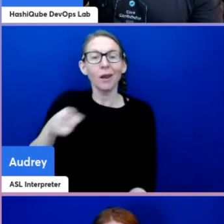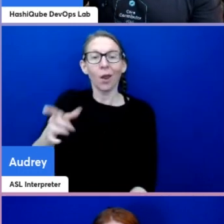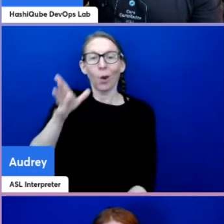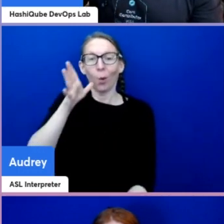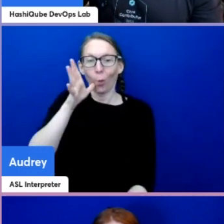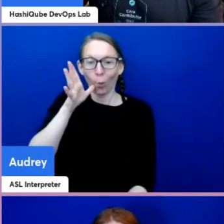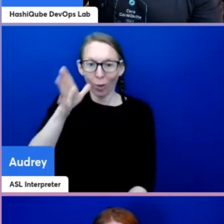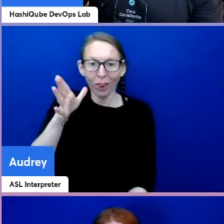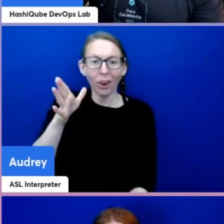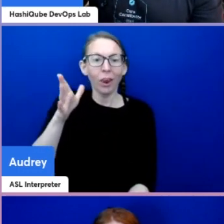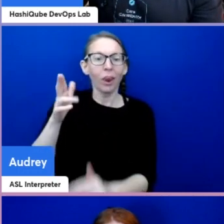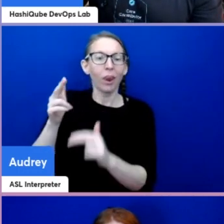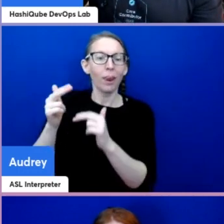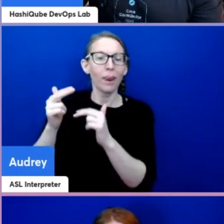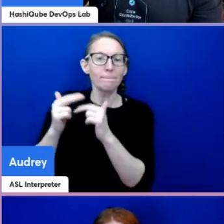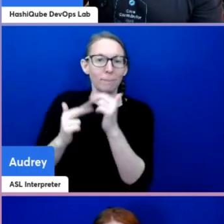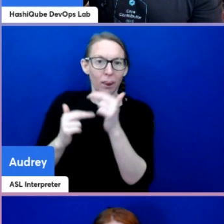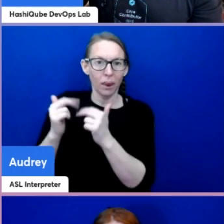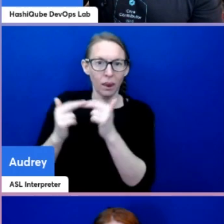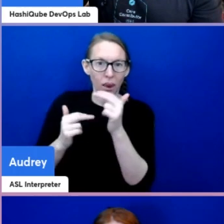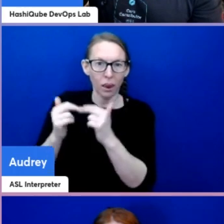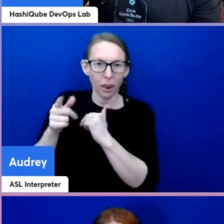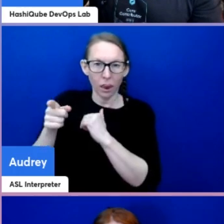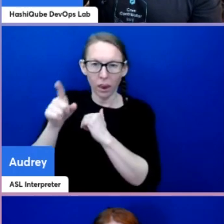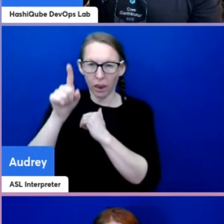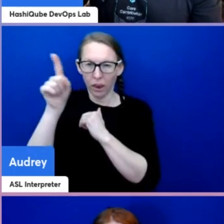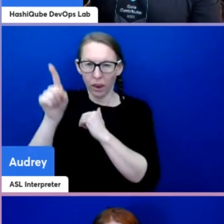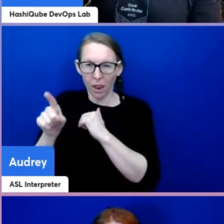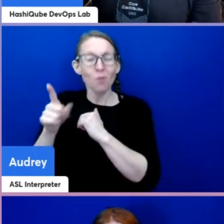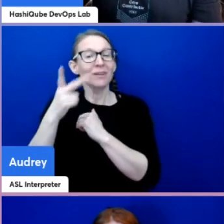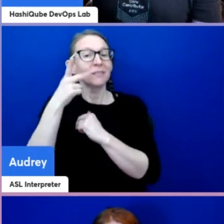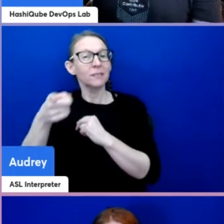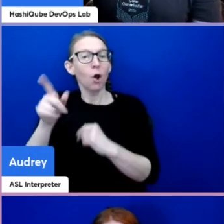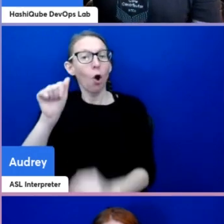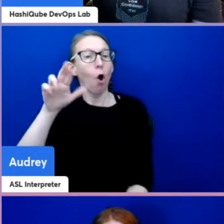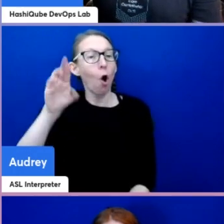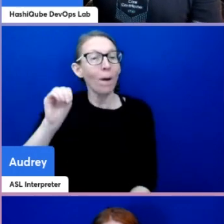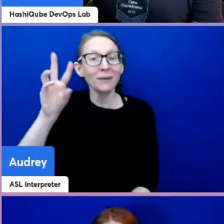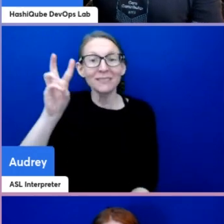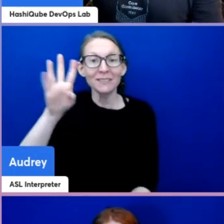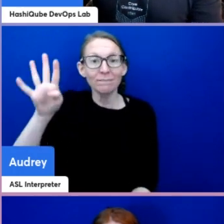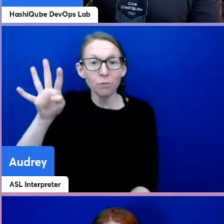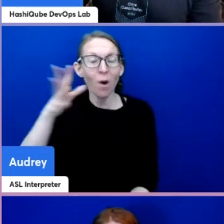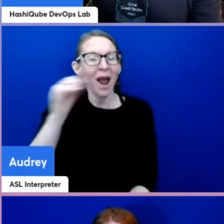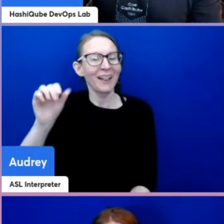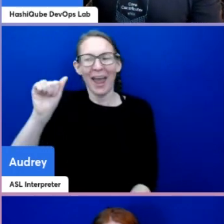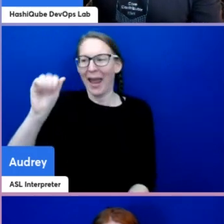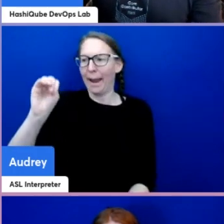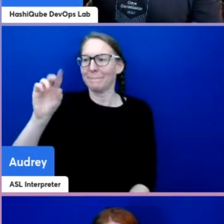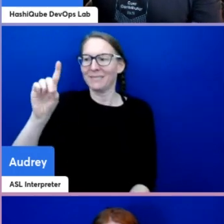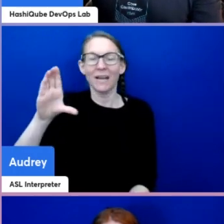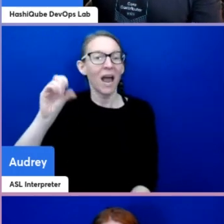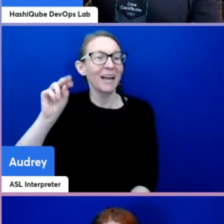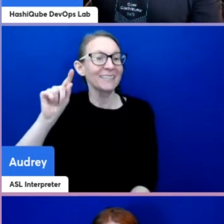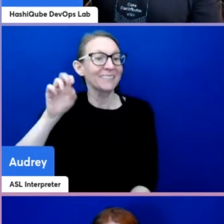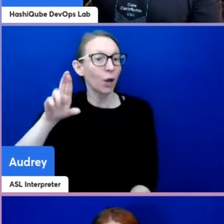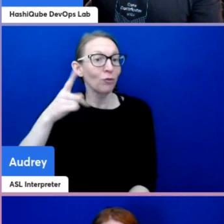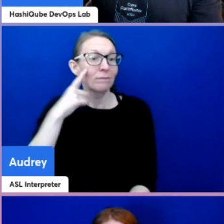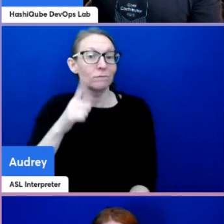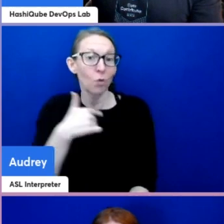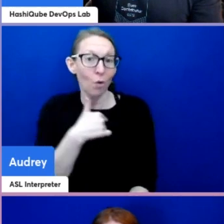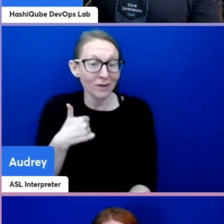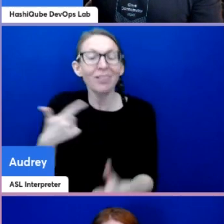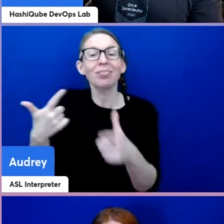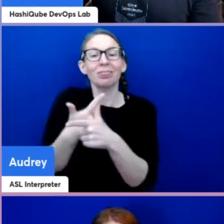build, let me just quickly see, an ARM64 and AMD container for us. And it will